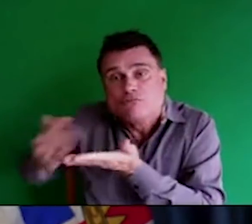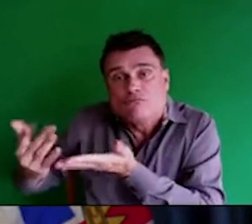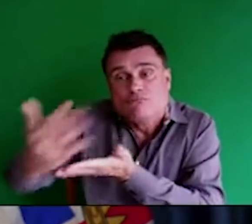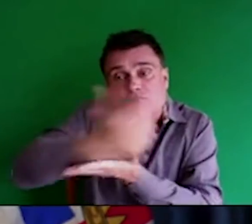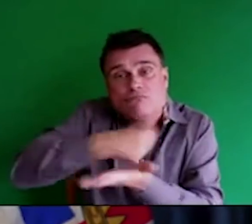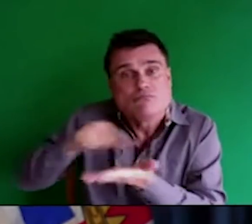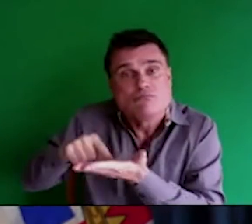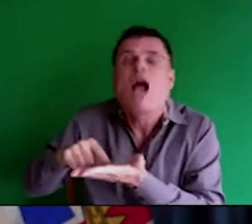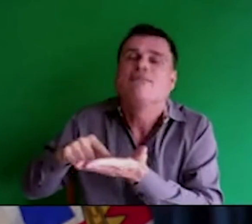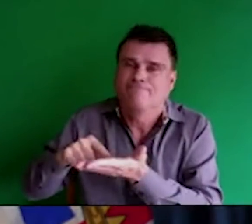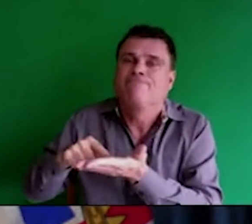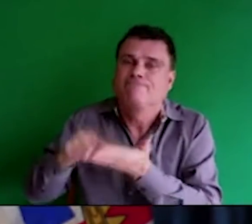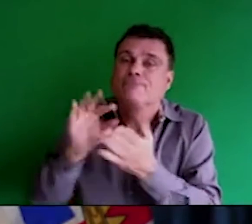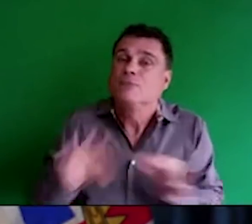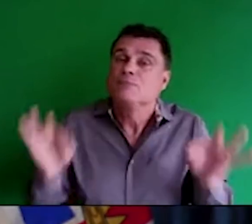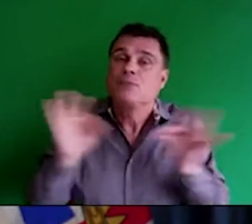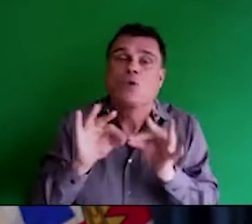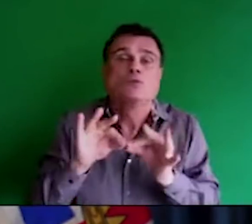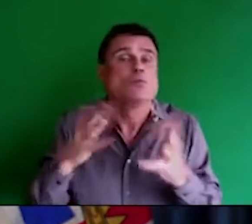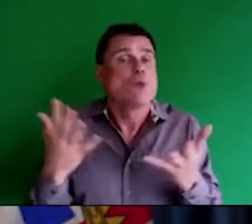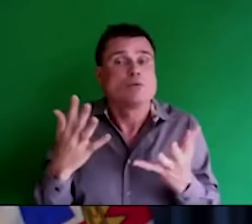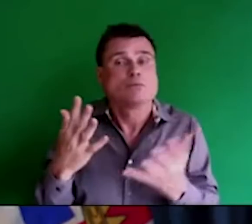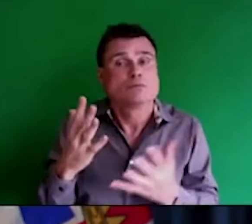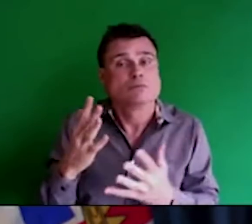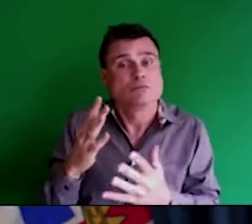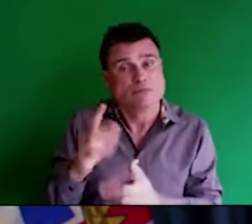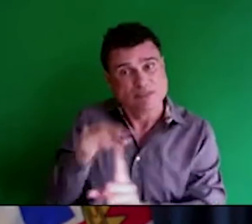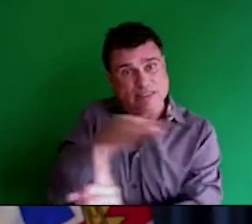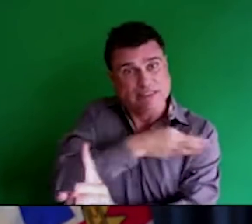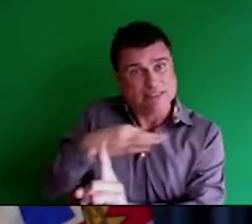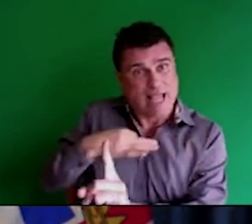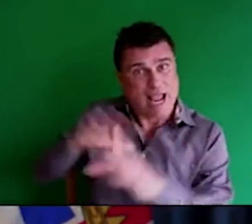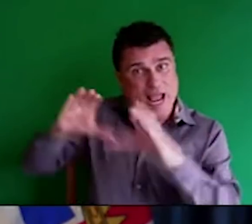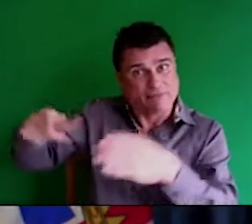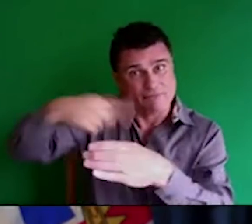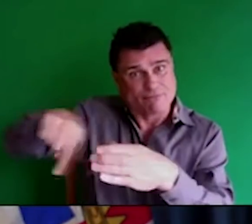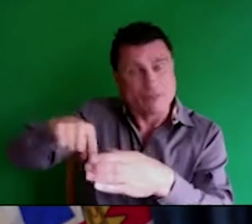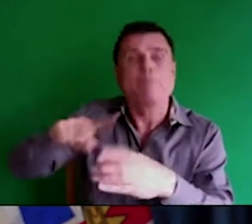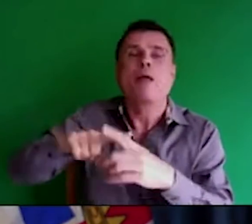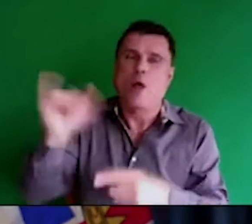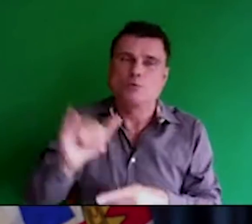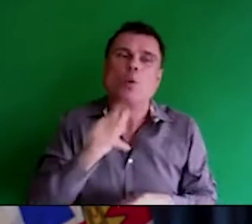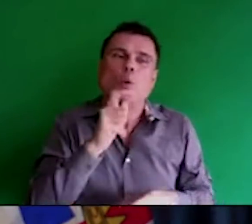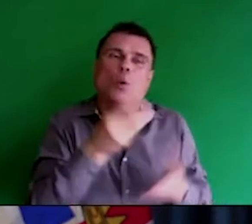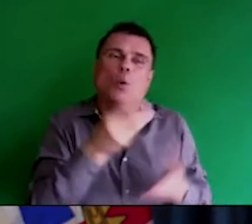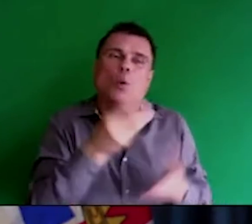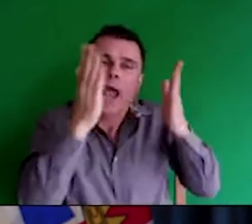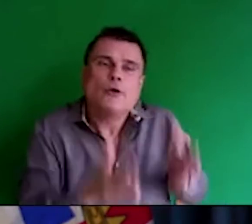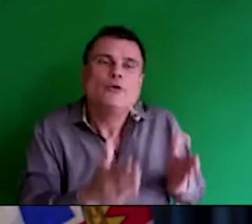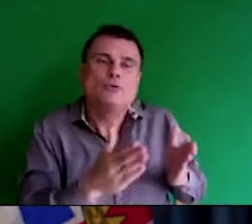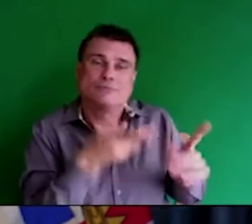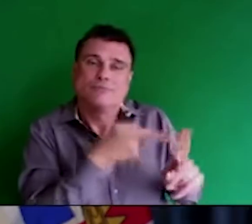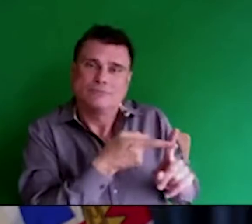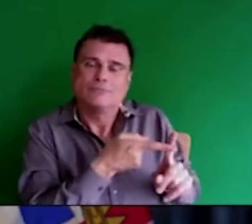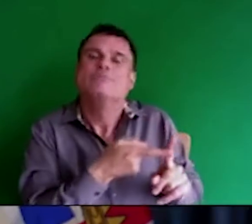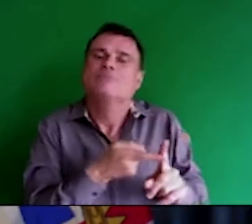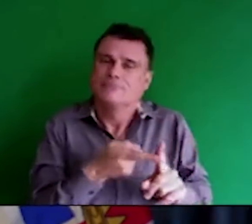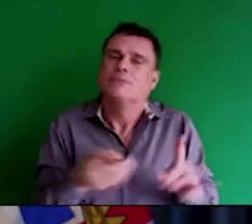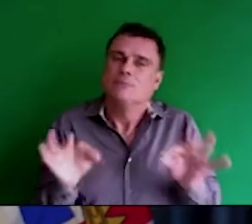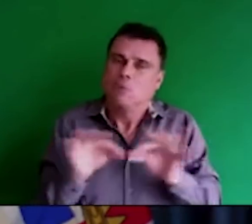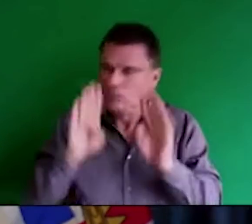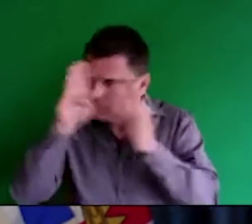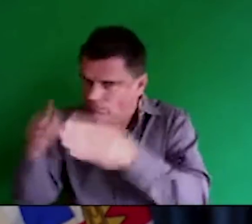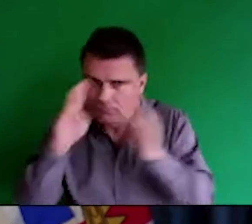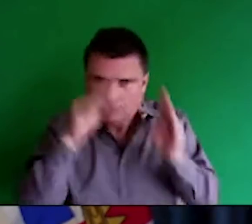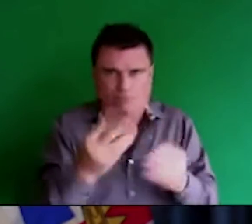about the patrons that are frequenting that restaurant. We need to make sure that everyone is safe, and that means pairing up public health officials